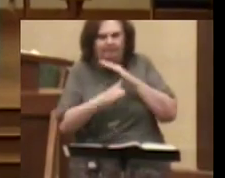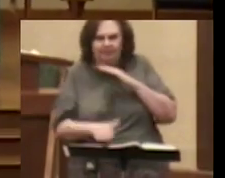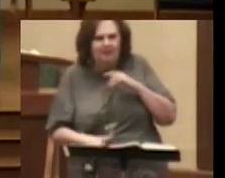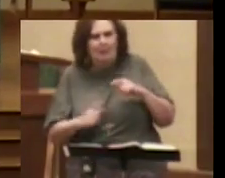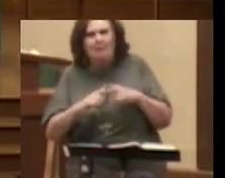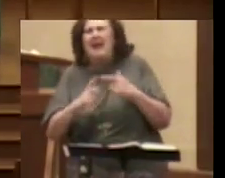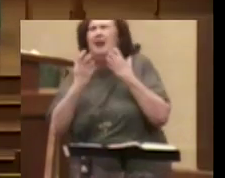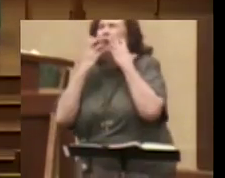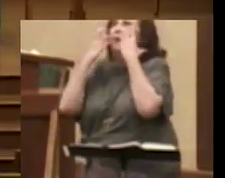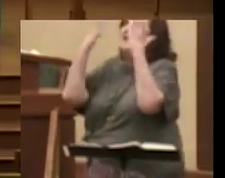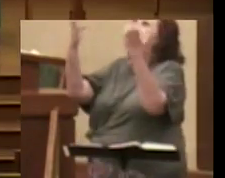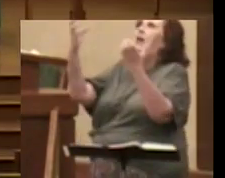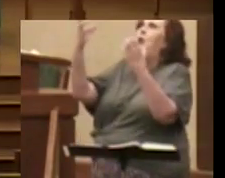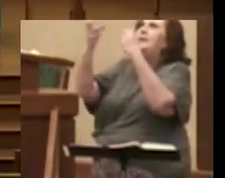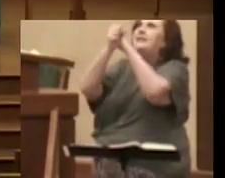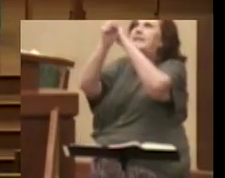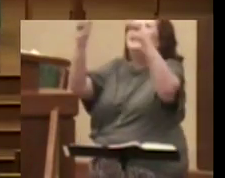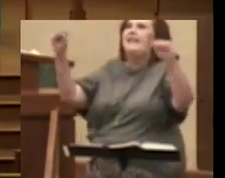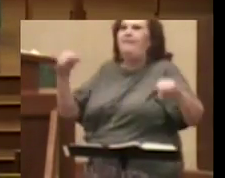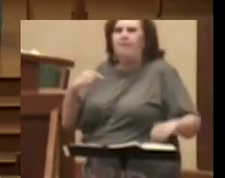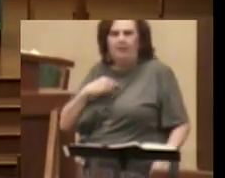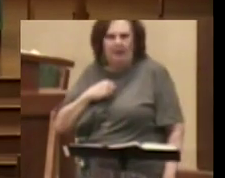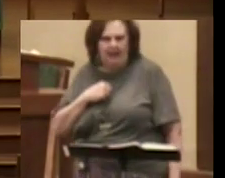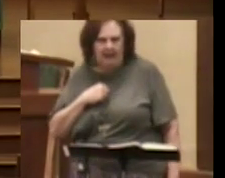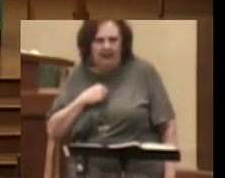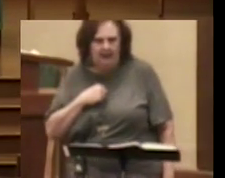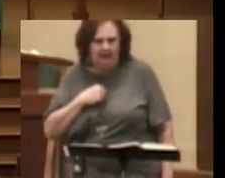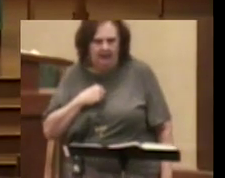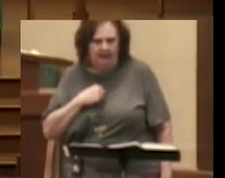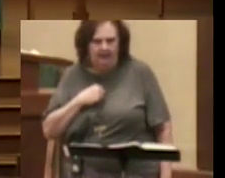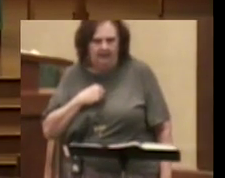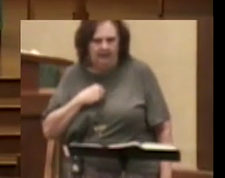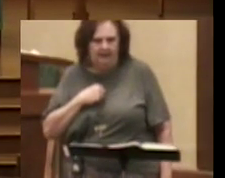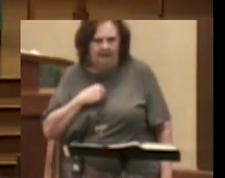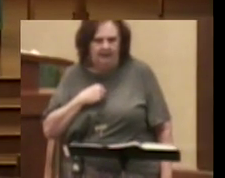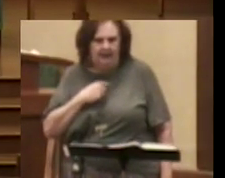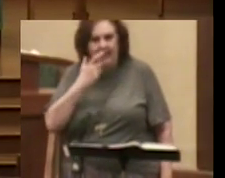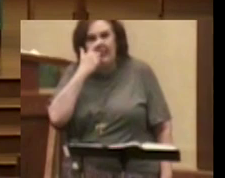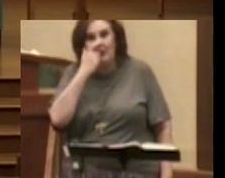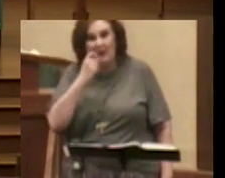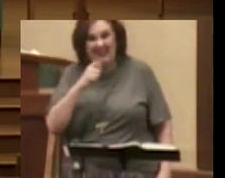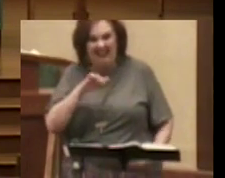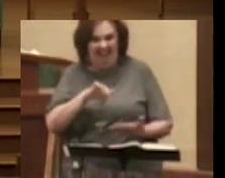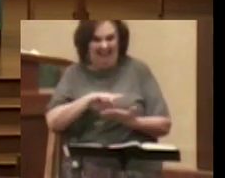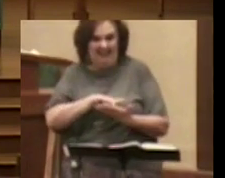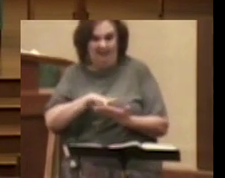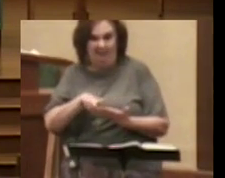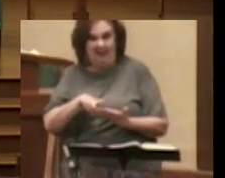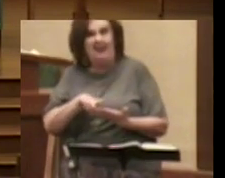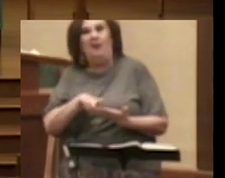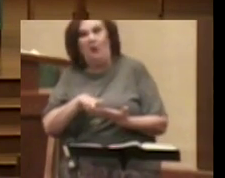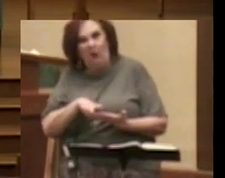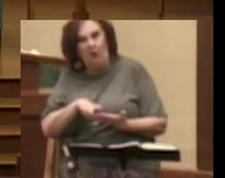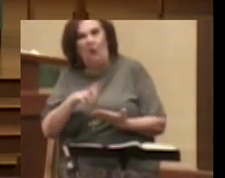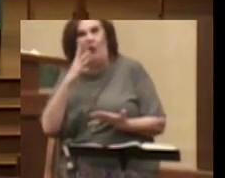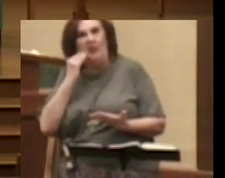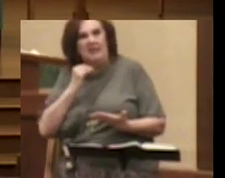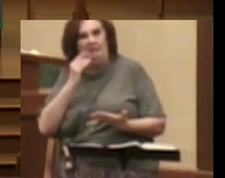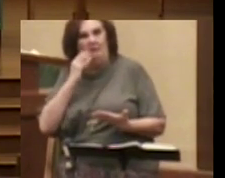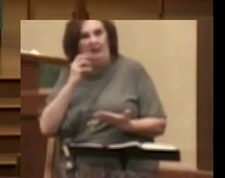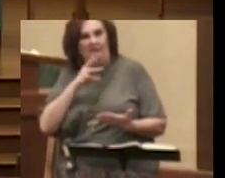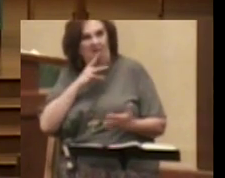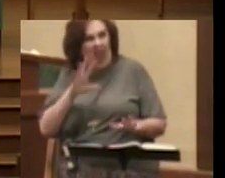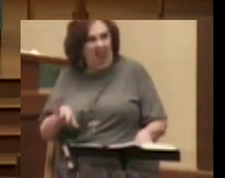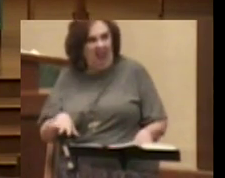out to God, save me. Interestingly, as this week has unfolded, we have experienced